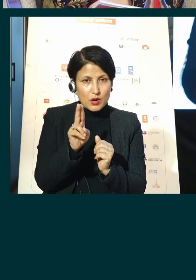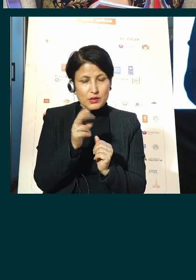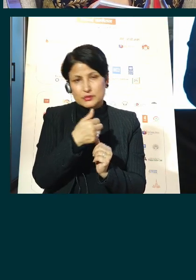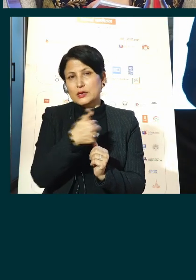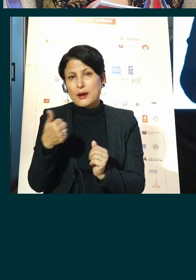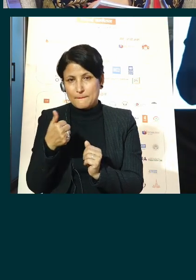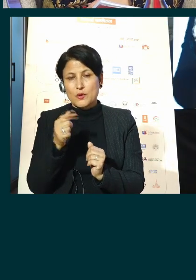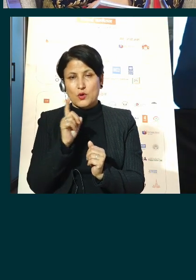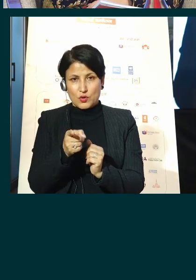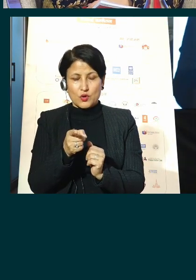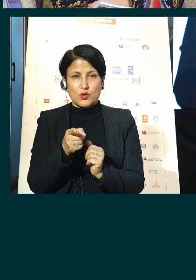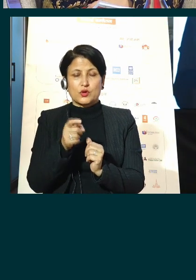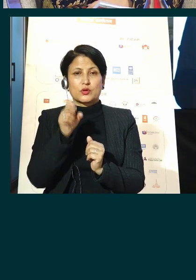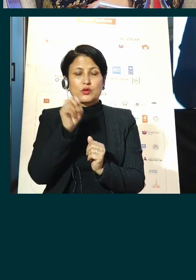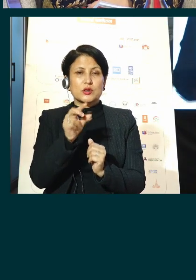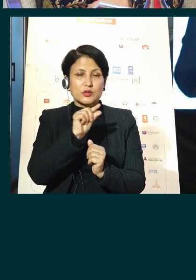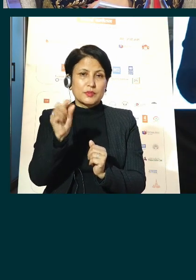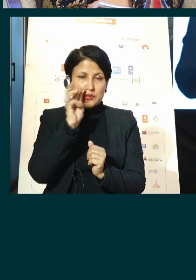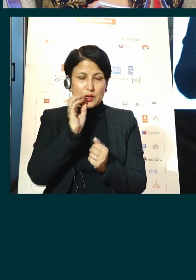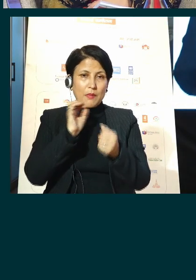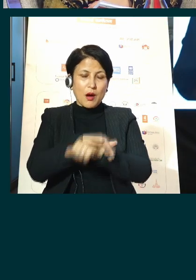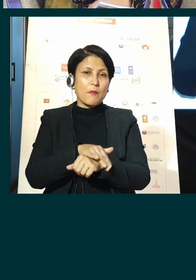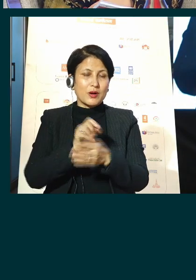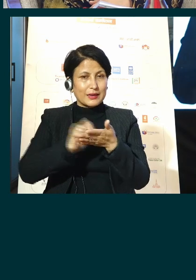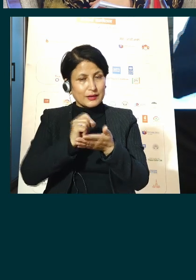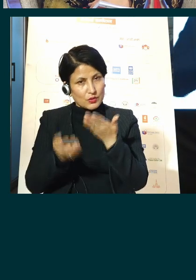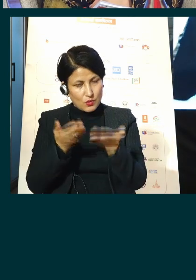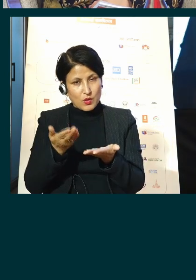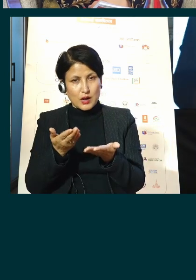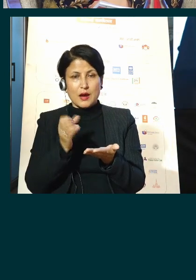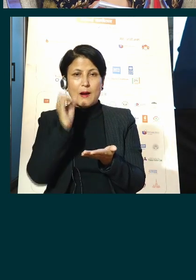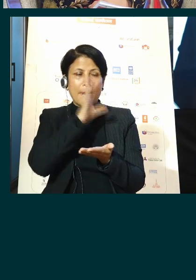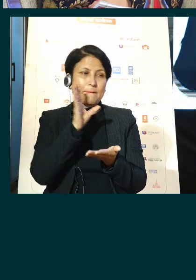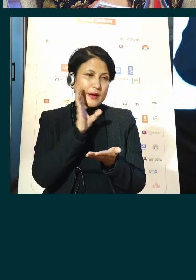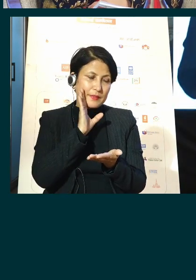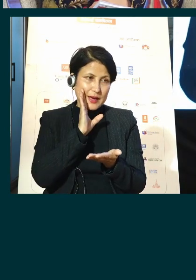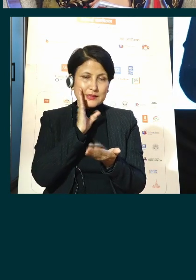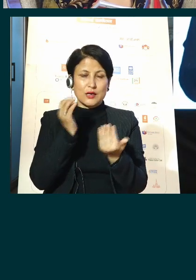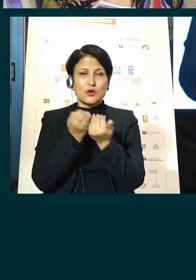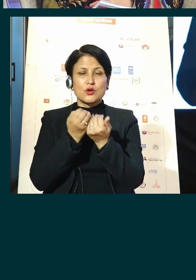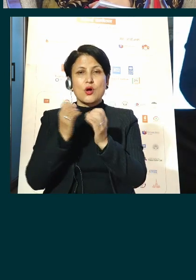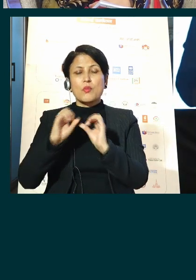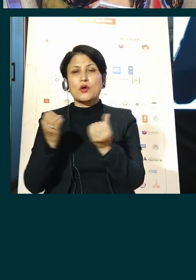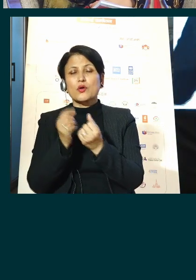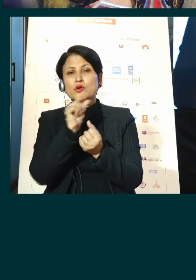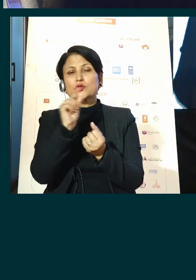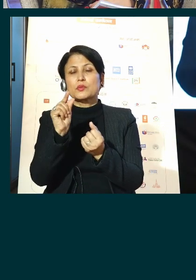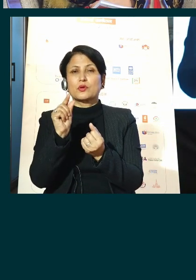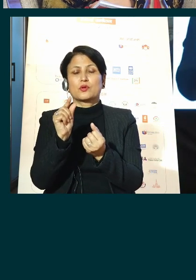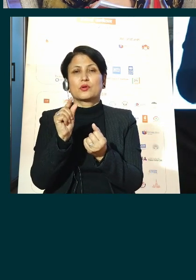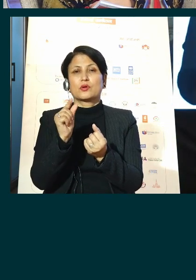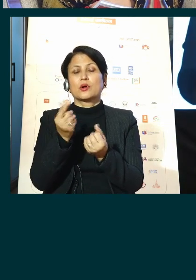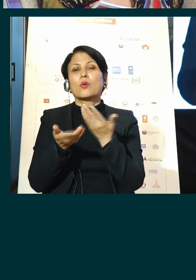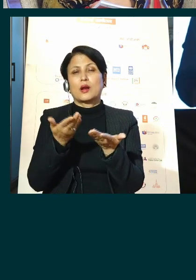you to write more about it and put out what is the definition, the words that we should be using, but also how do those differ from